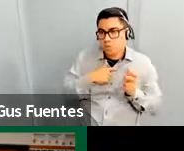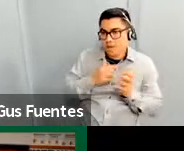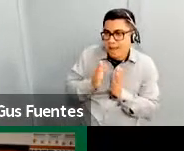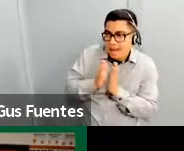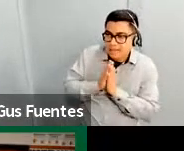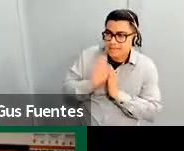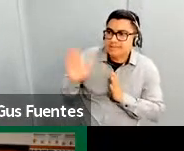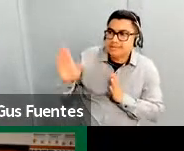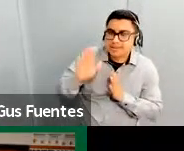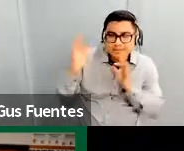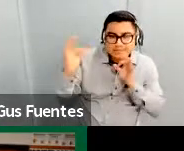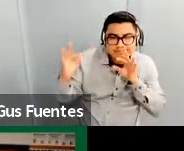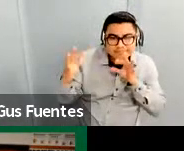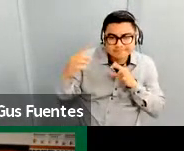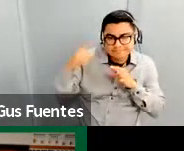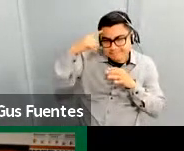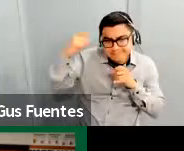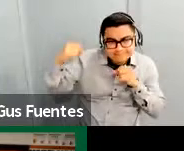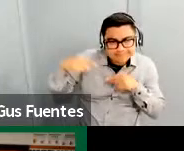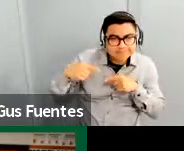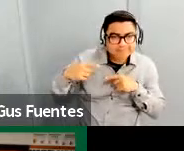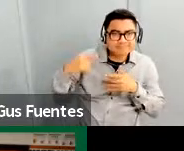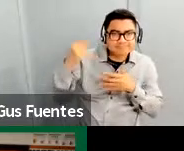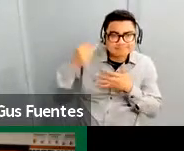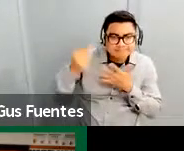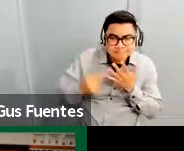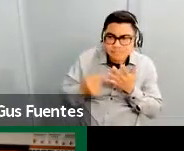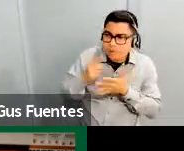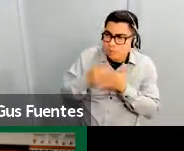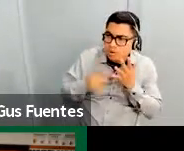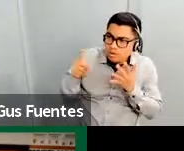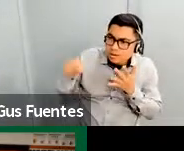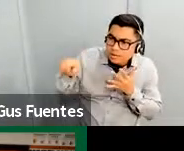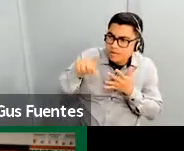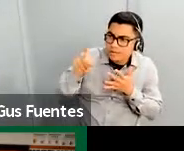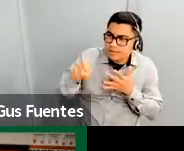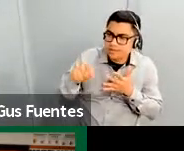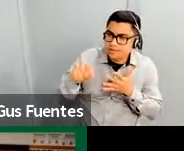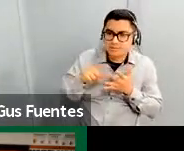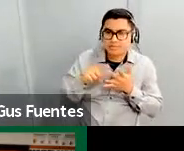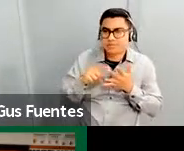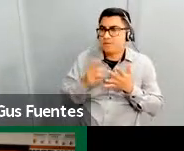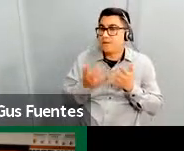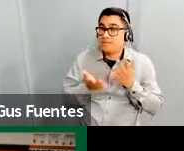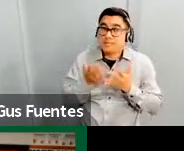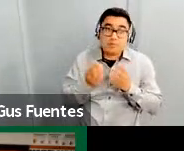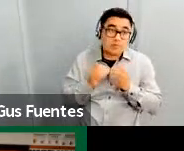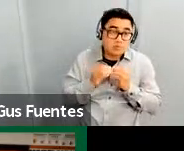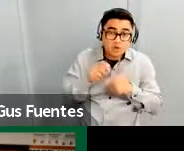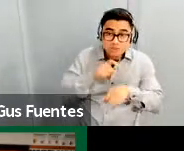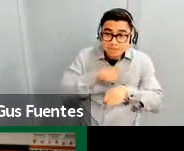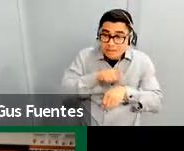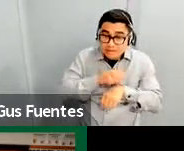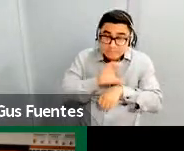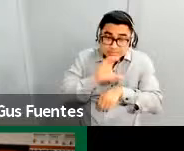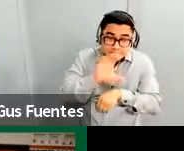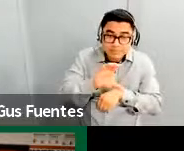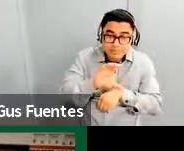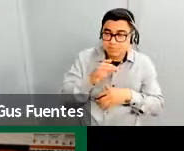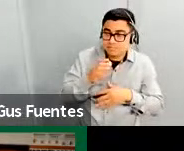input related to addressing student needs, extending learning time, and supporting social emotional